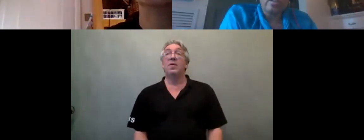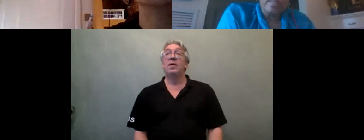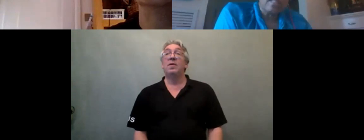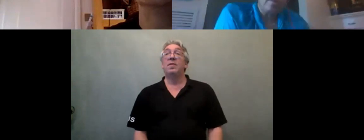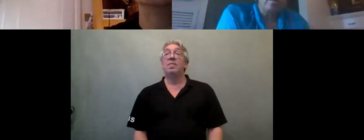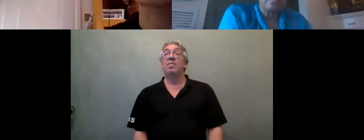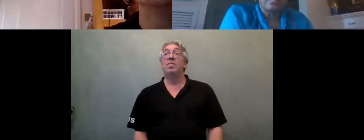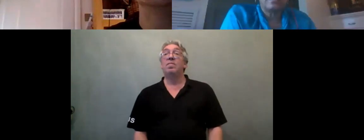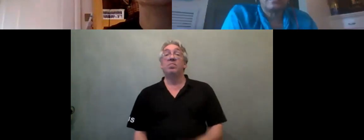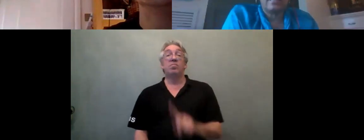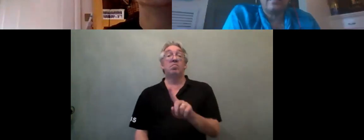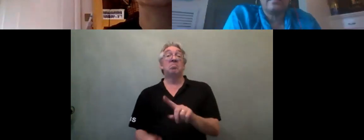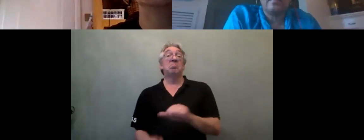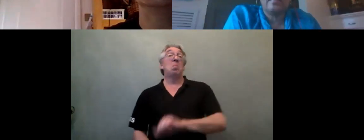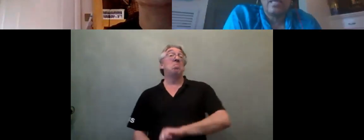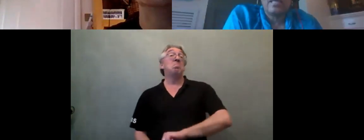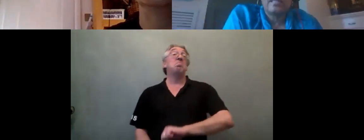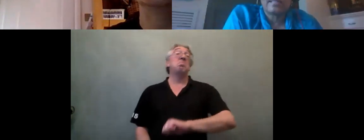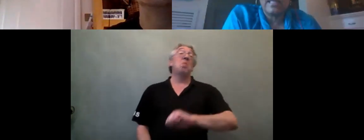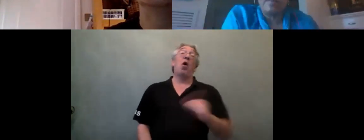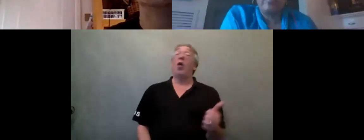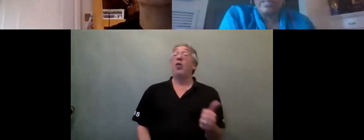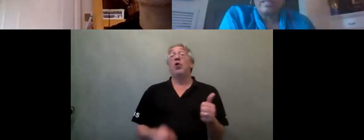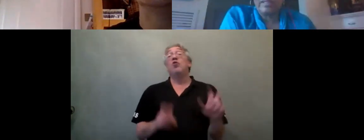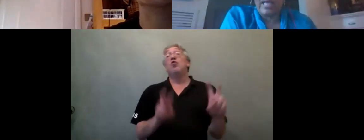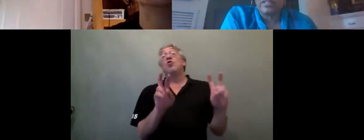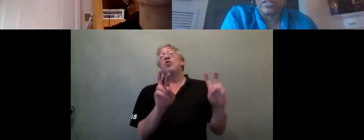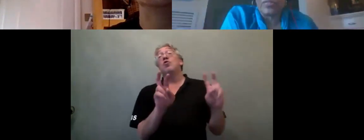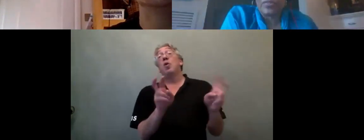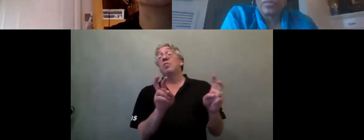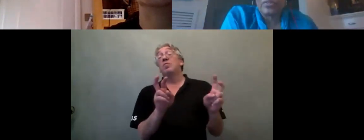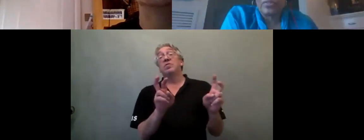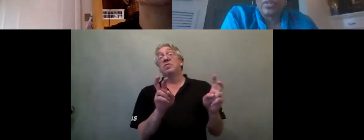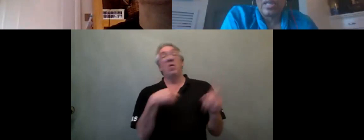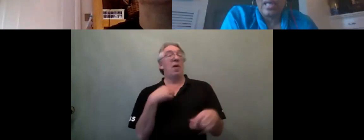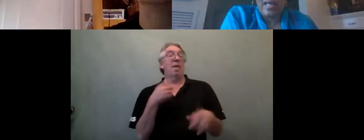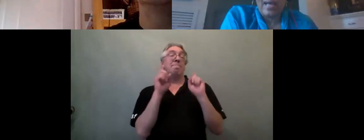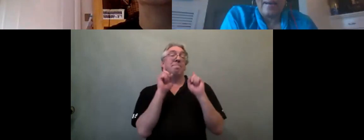stronger arguments around is the skilling up of multiple actors.